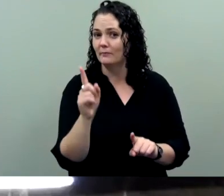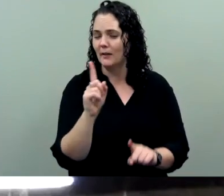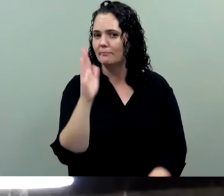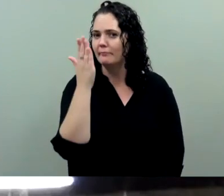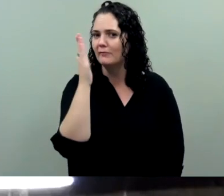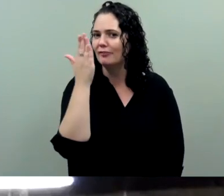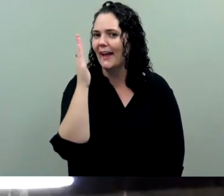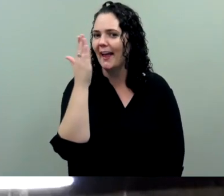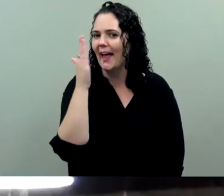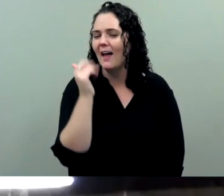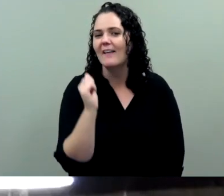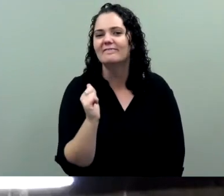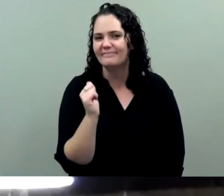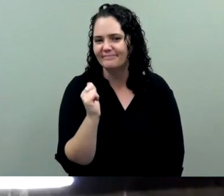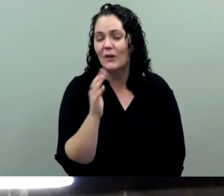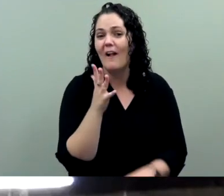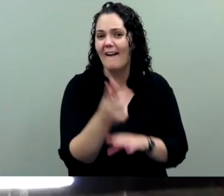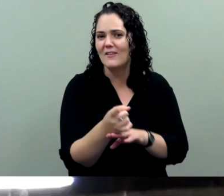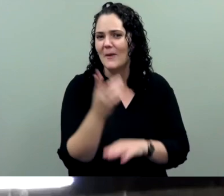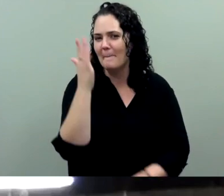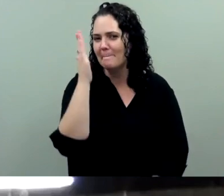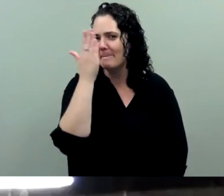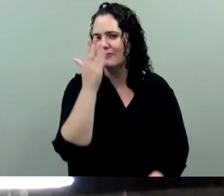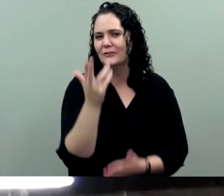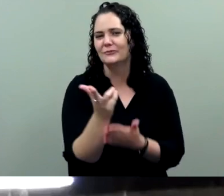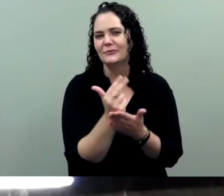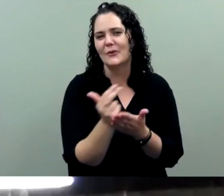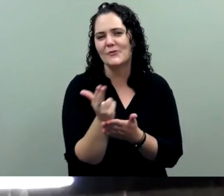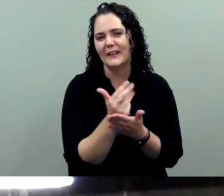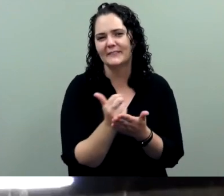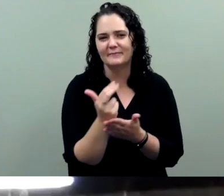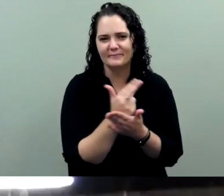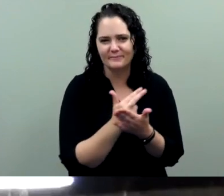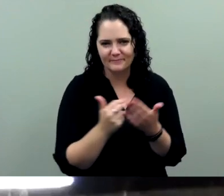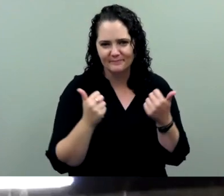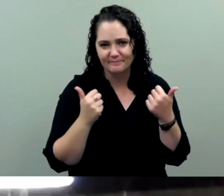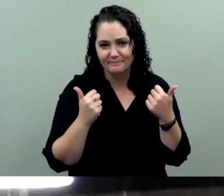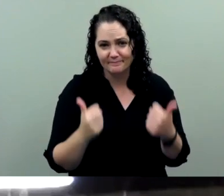week we are going to do mirror drawing. So I'm going to throw it back to Michaela and the